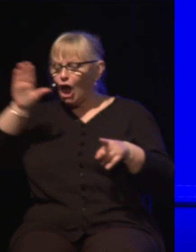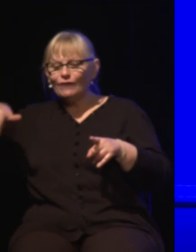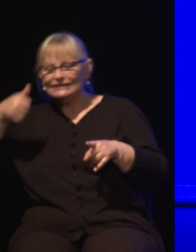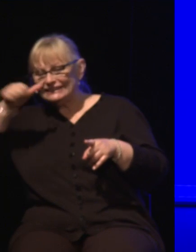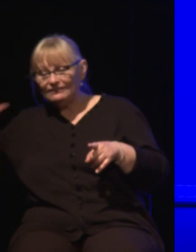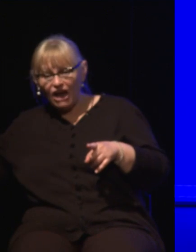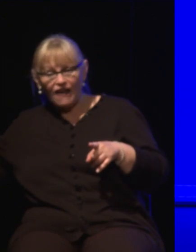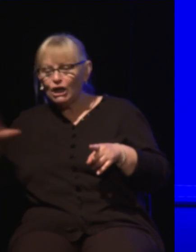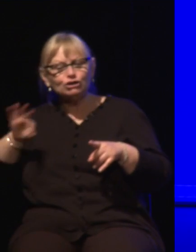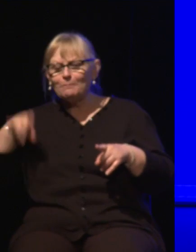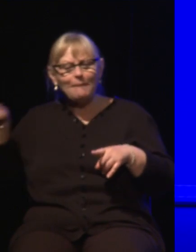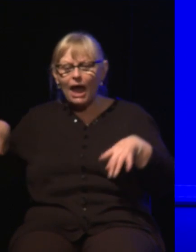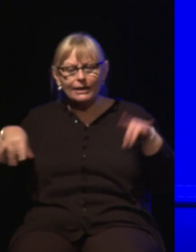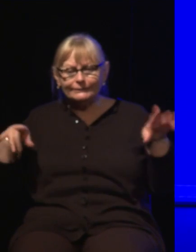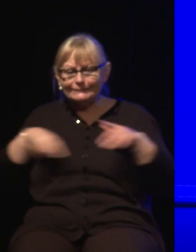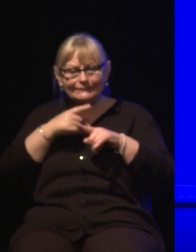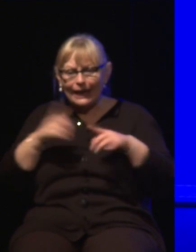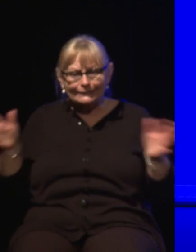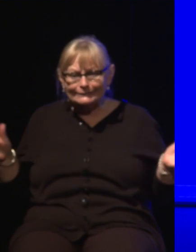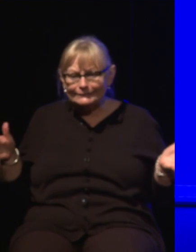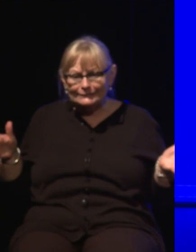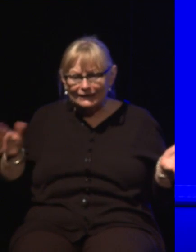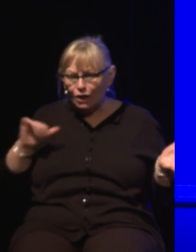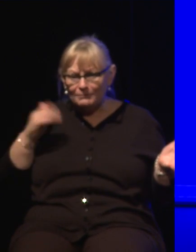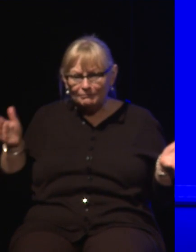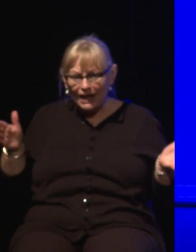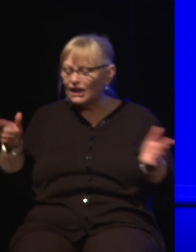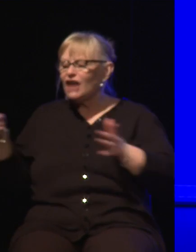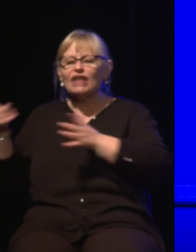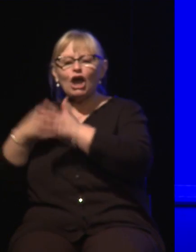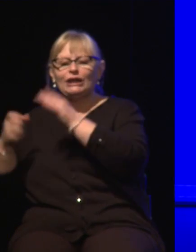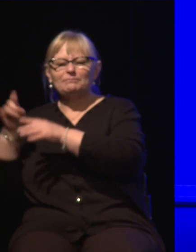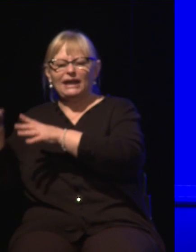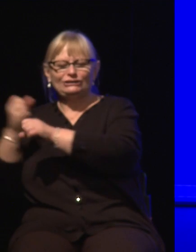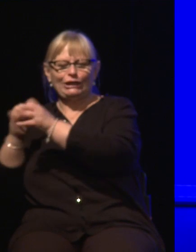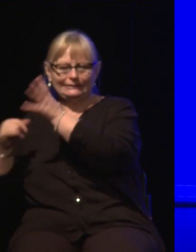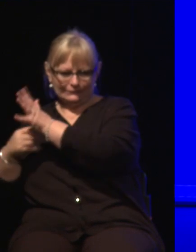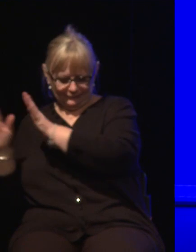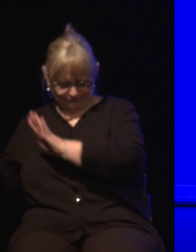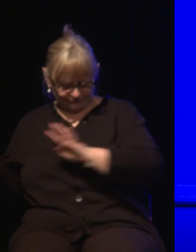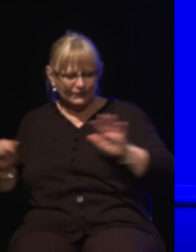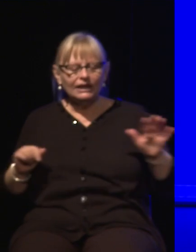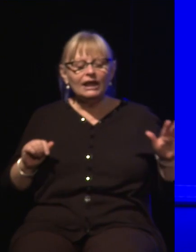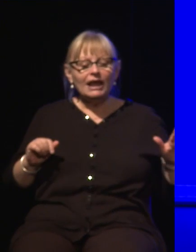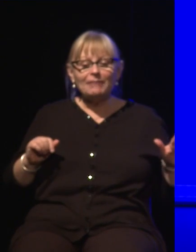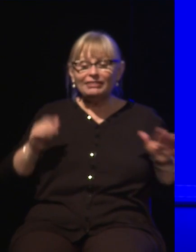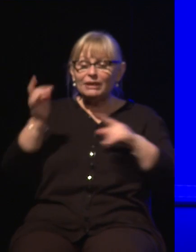65 don't pay all that much in income tax, but they pay GST. But of course, the important thing is